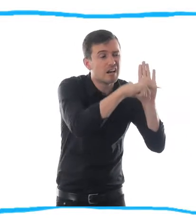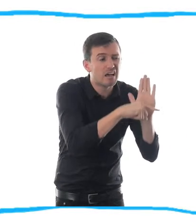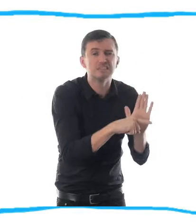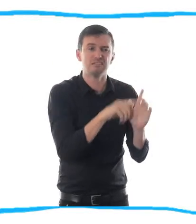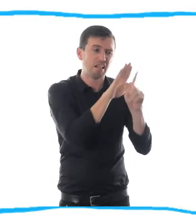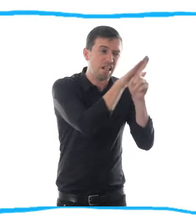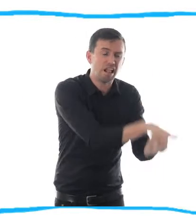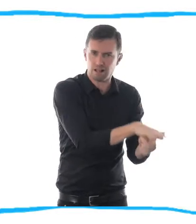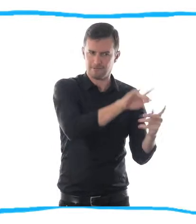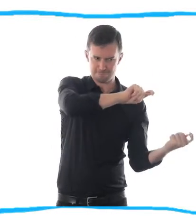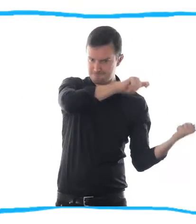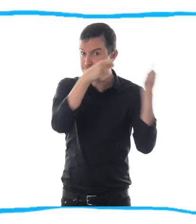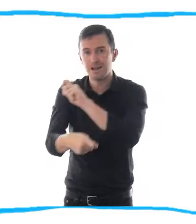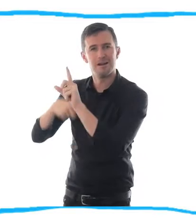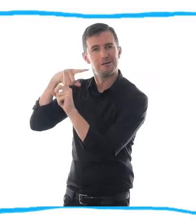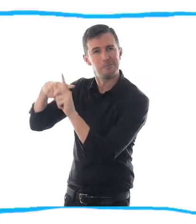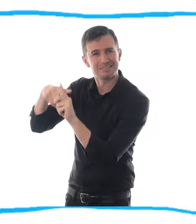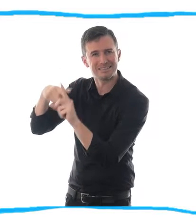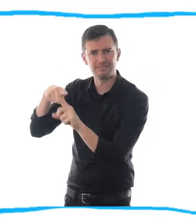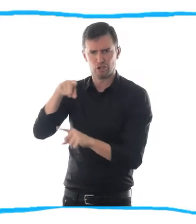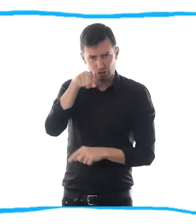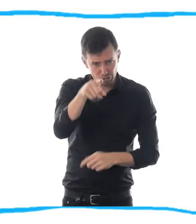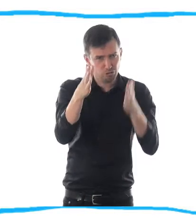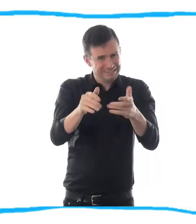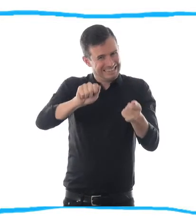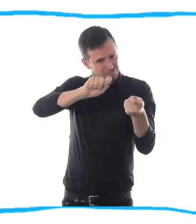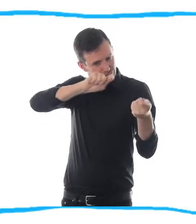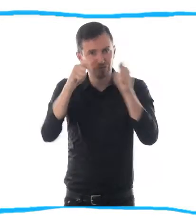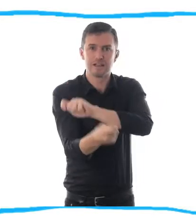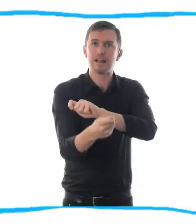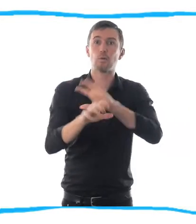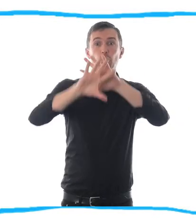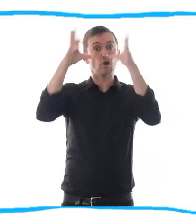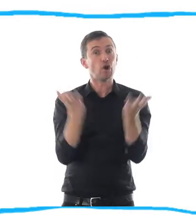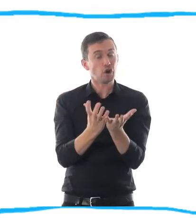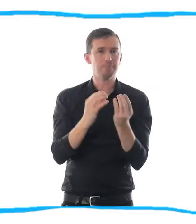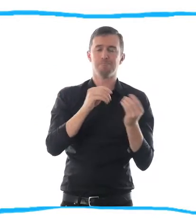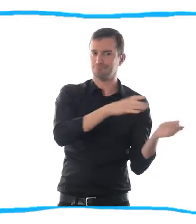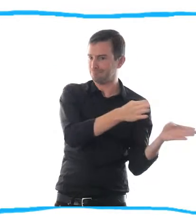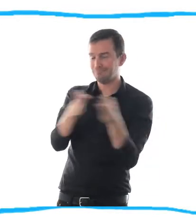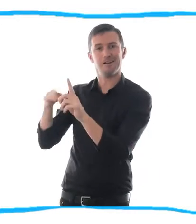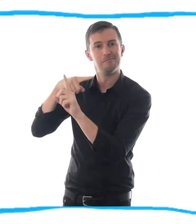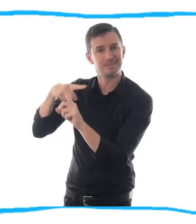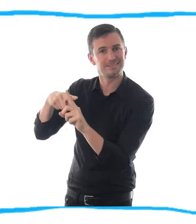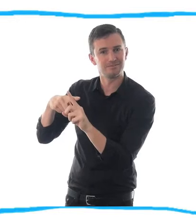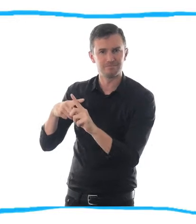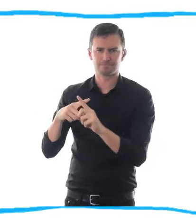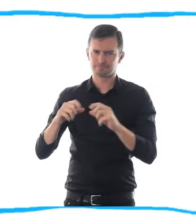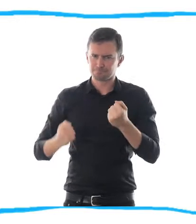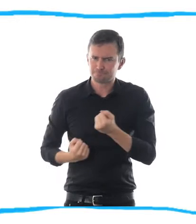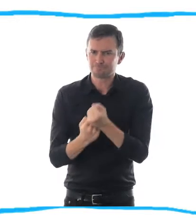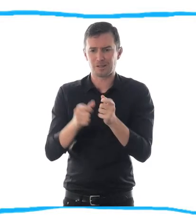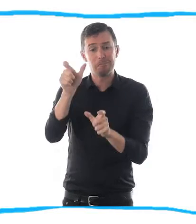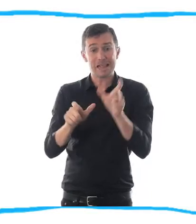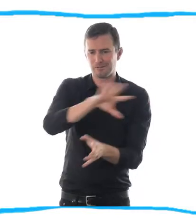and girls, men and boys, people who are from ethnic minorities, and people with different abilities. Inclusive